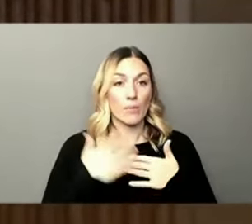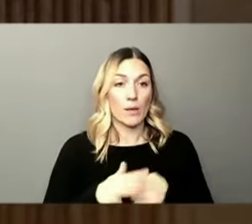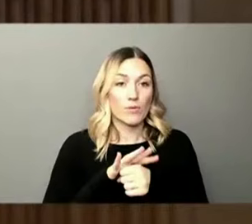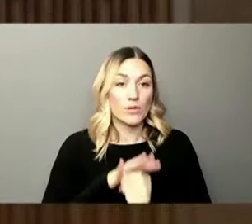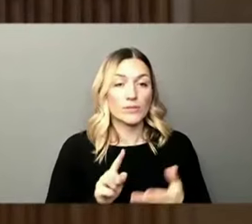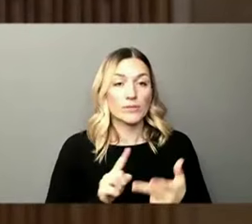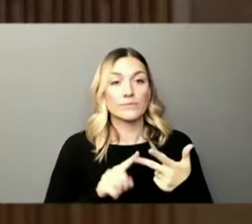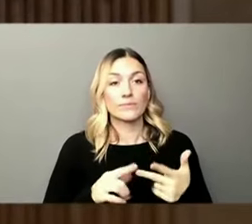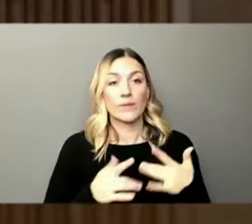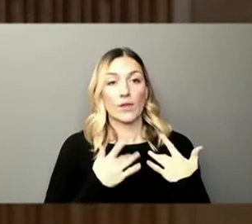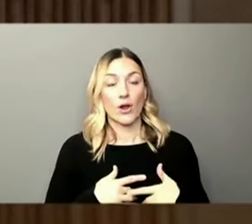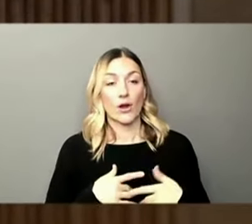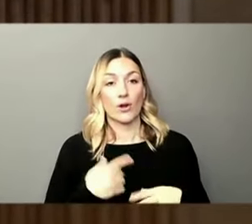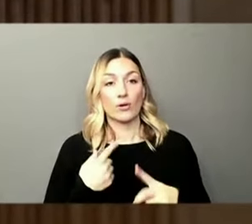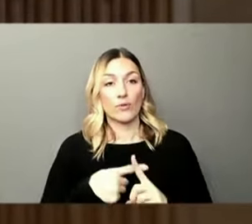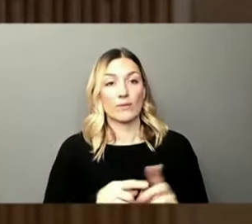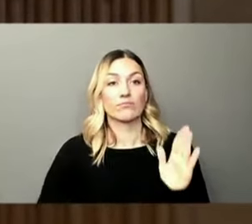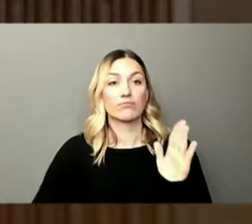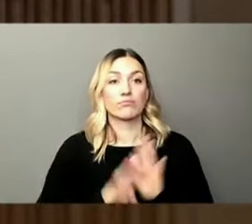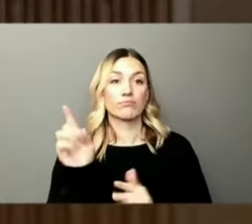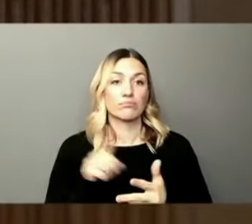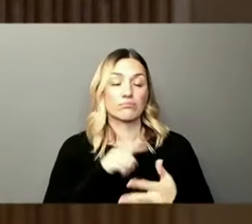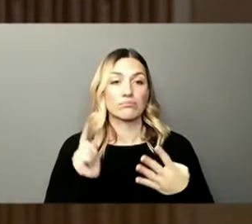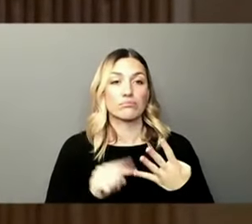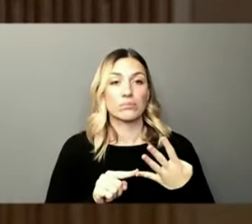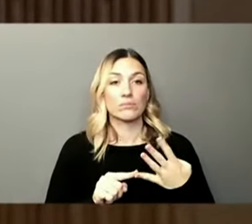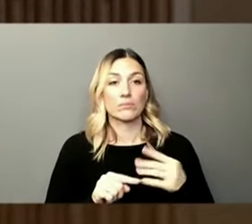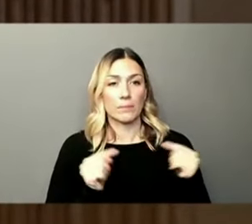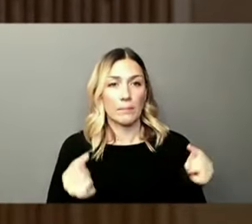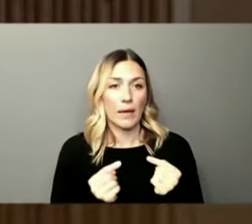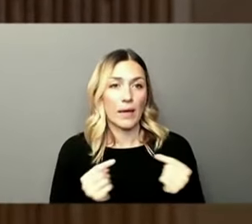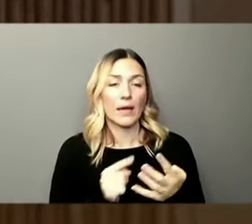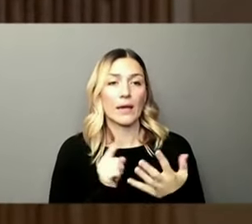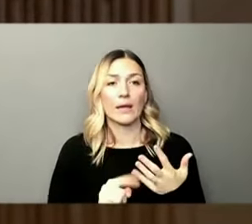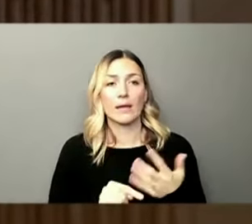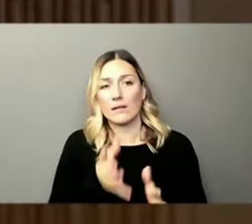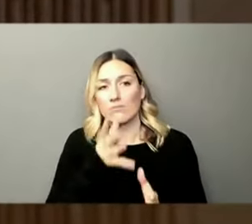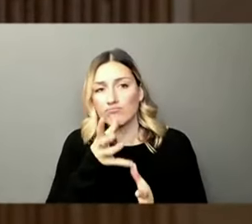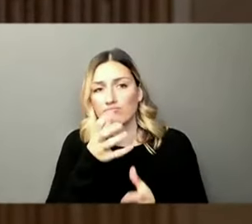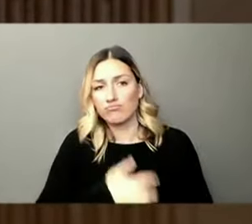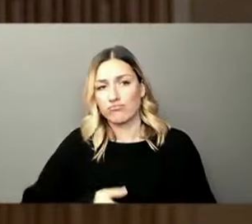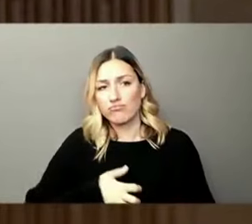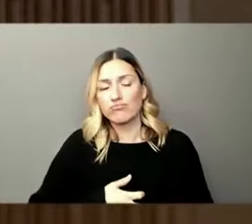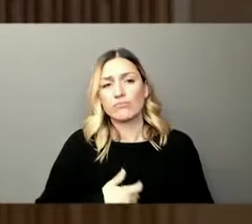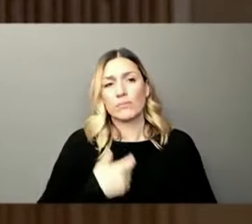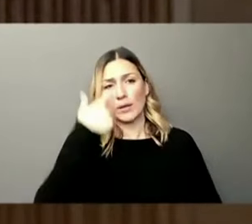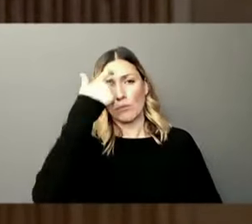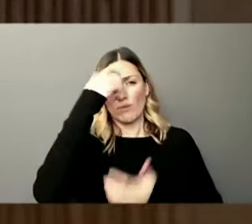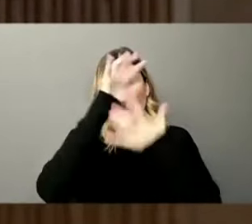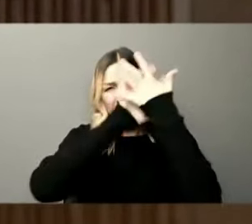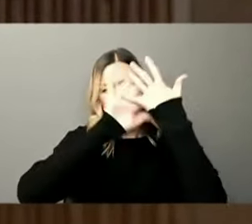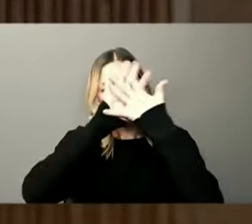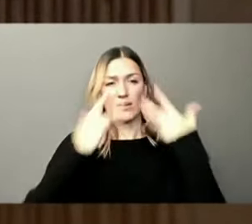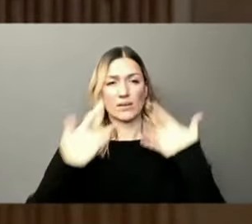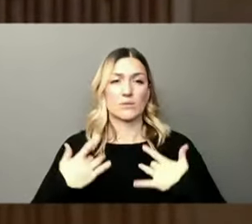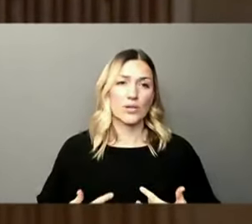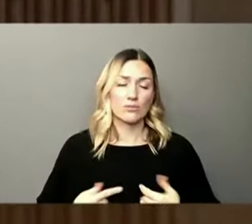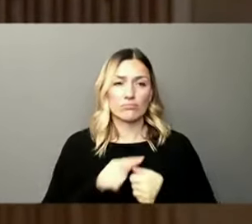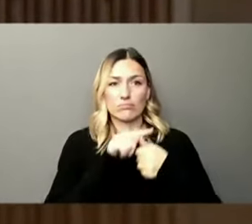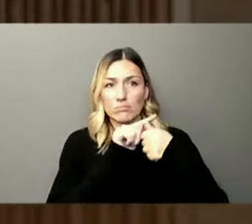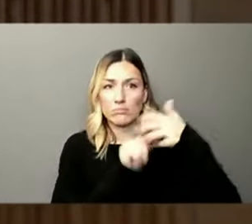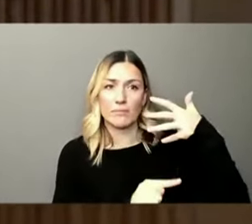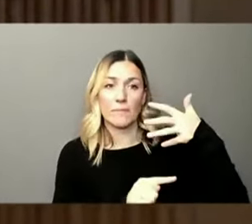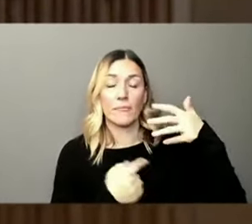joint pain, daily nausea and vomiting, severe brain fog, depression, and more. We learned about and enrolled in the Joint